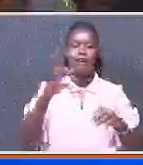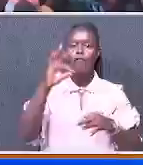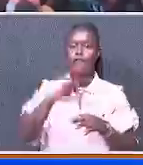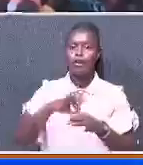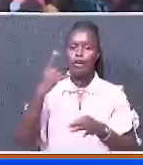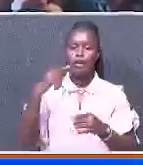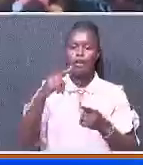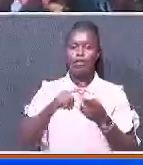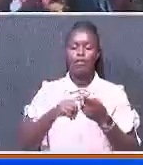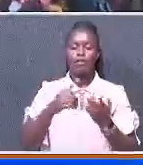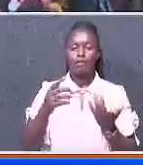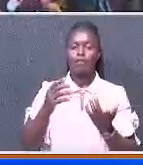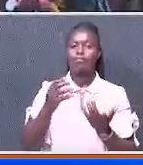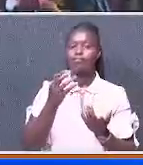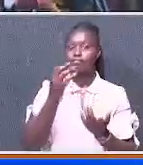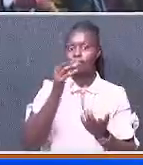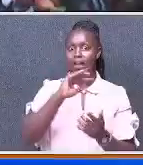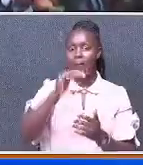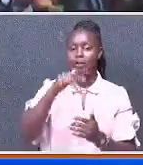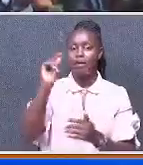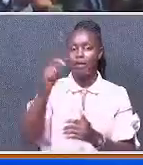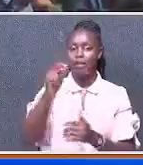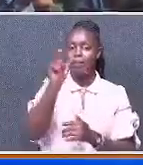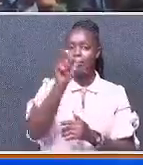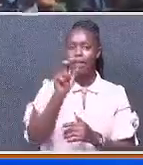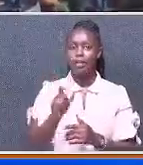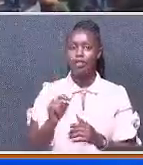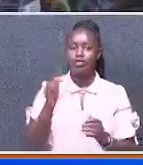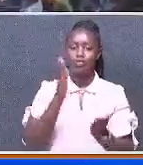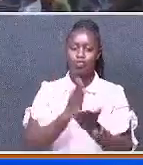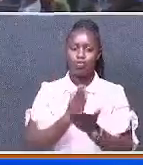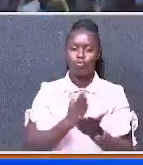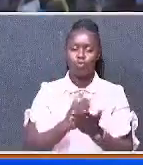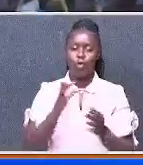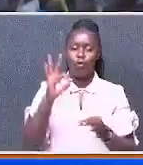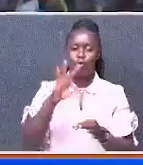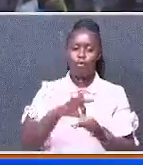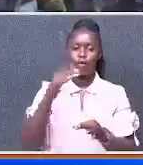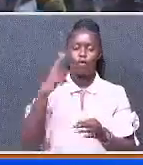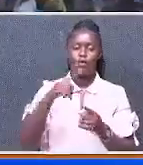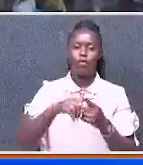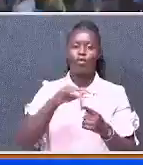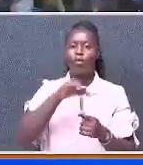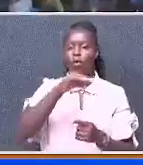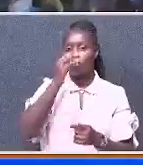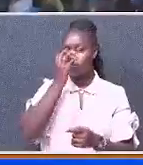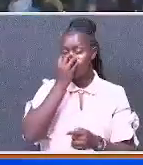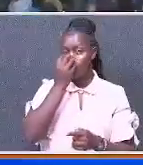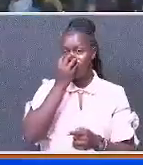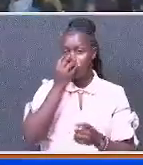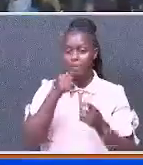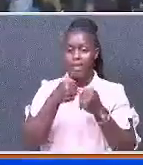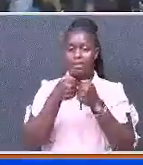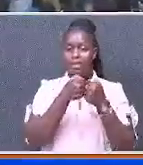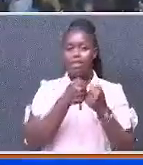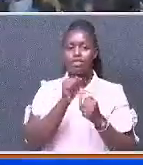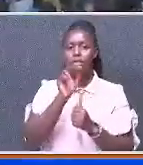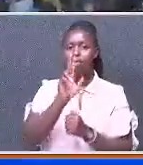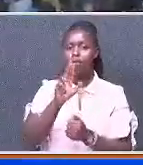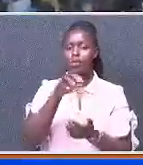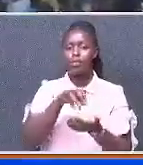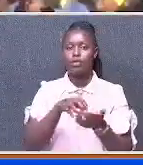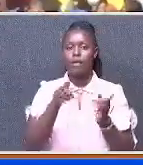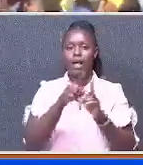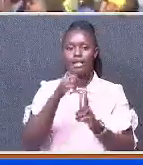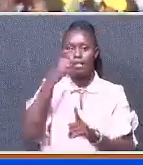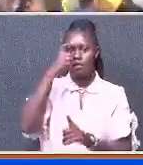in the August election. The region overwhelmingly voted for President William Ruto, thereby challenging Kenyatta's position as the